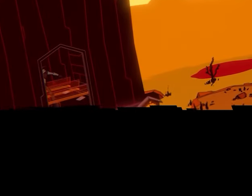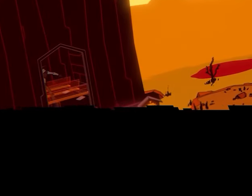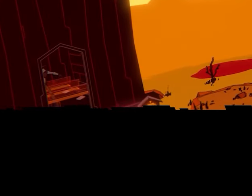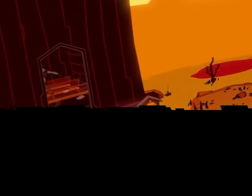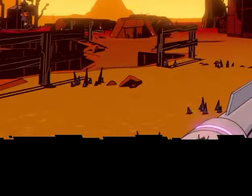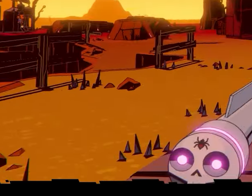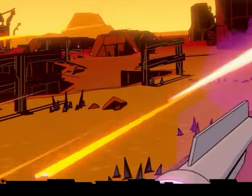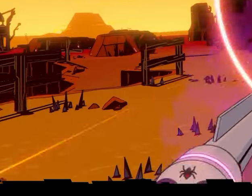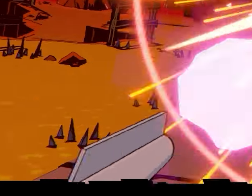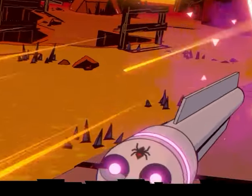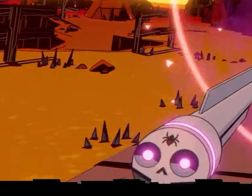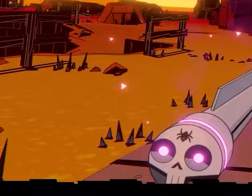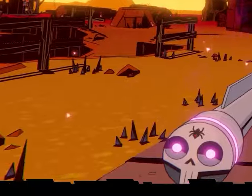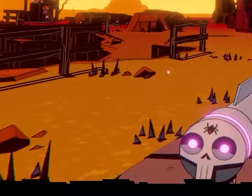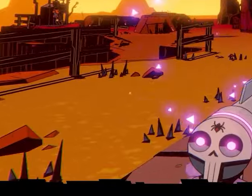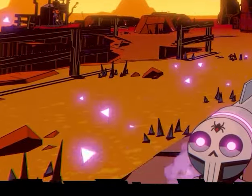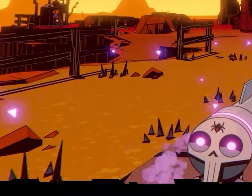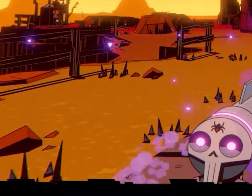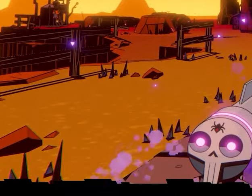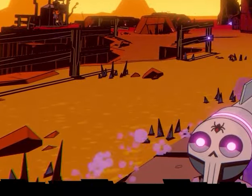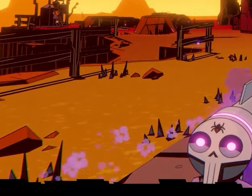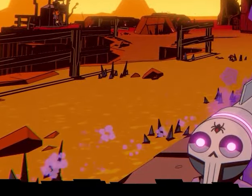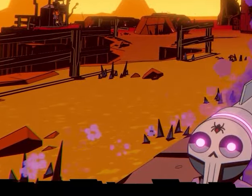My turn.